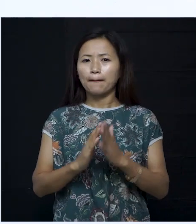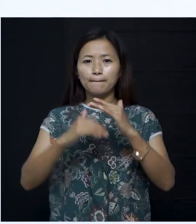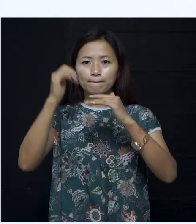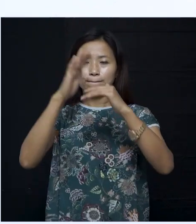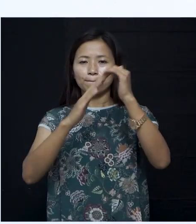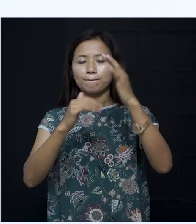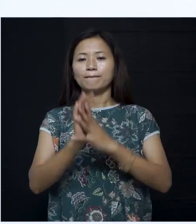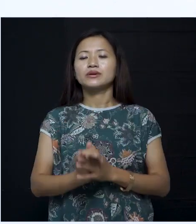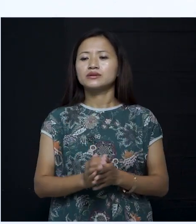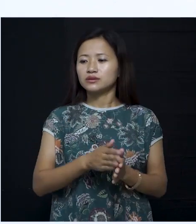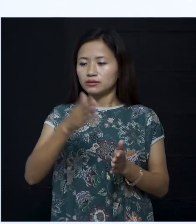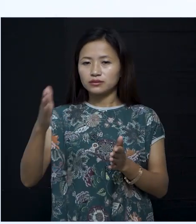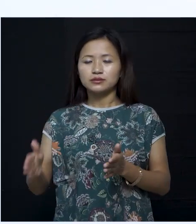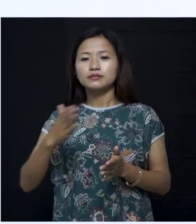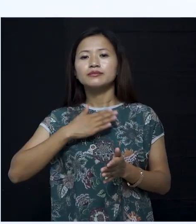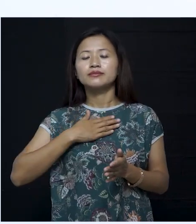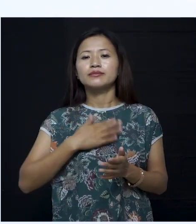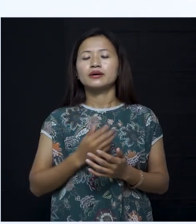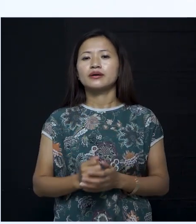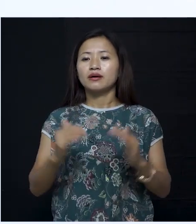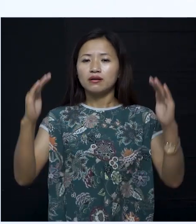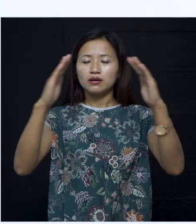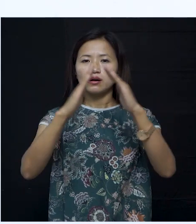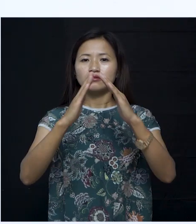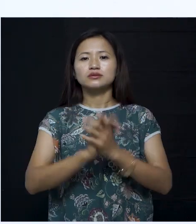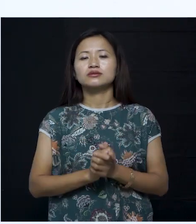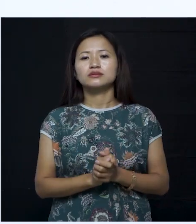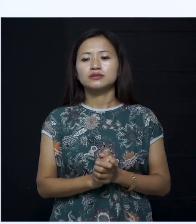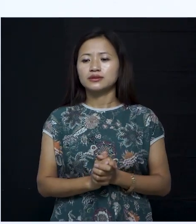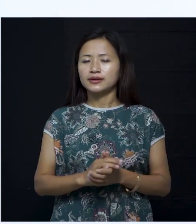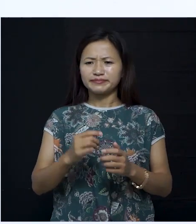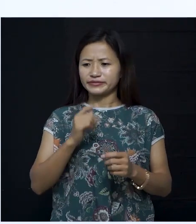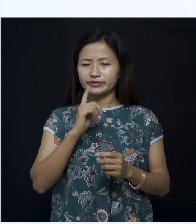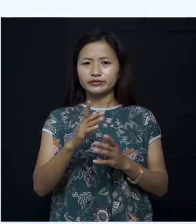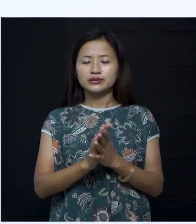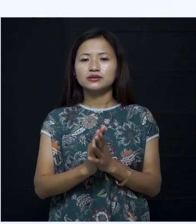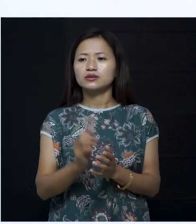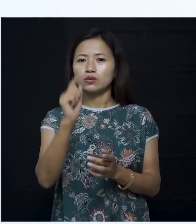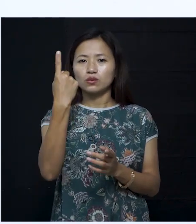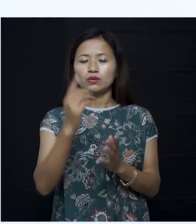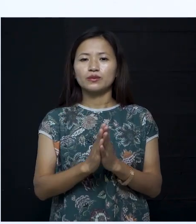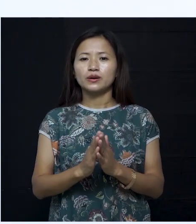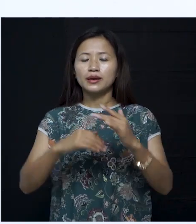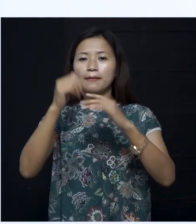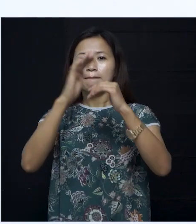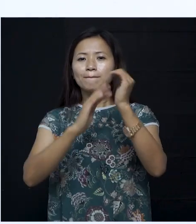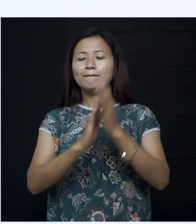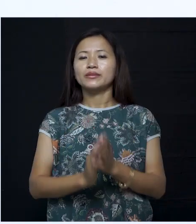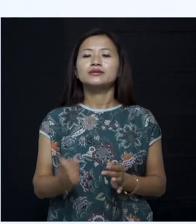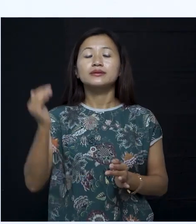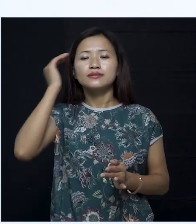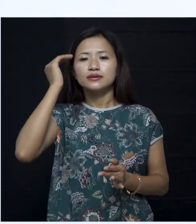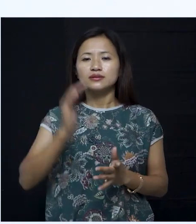building on the opposite is my house, that means I am just referring to one building which I am very specific about,